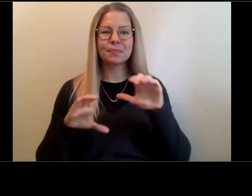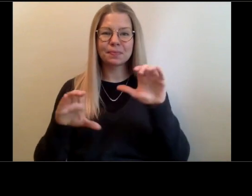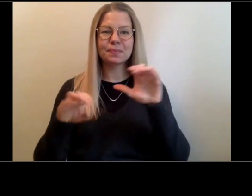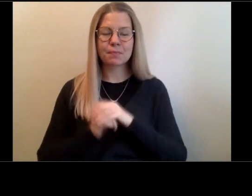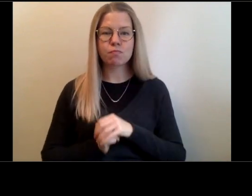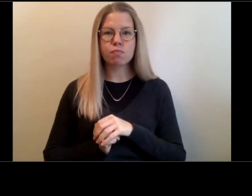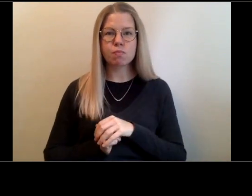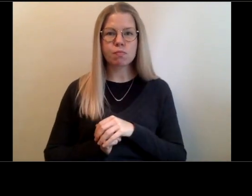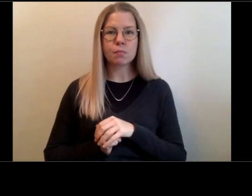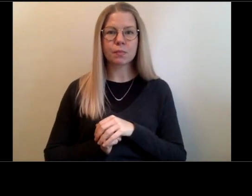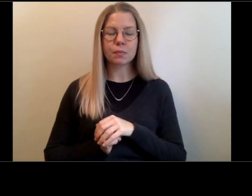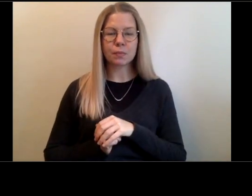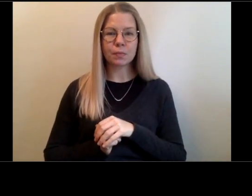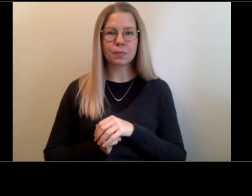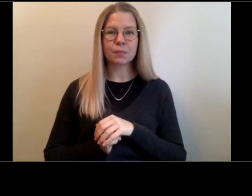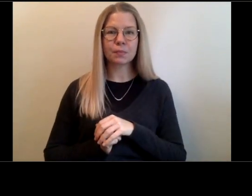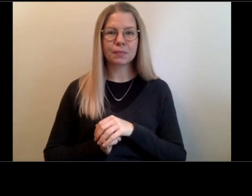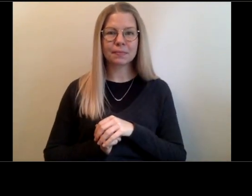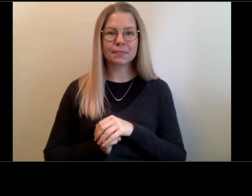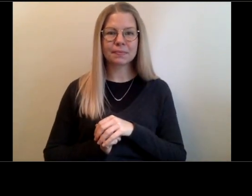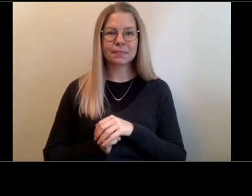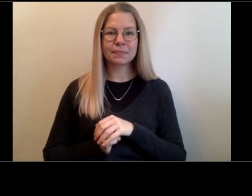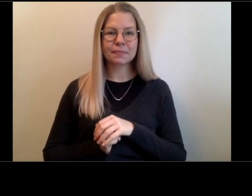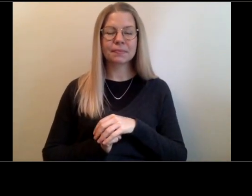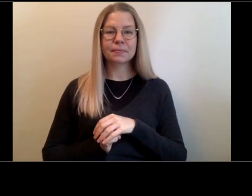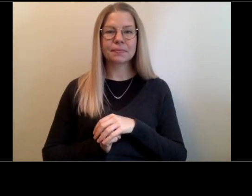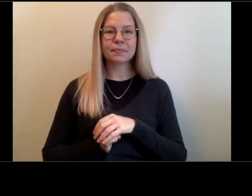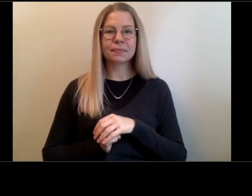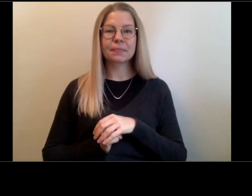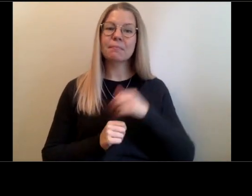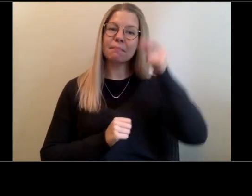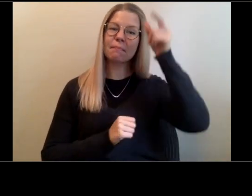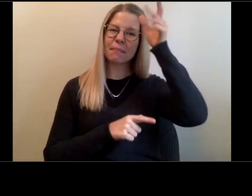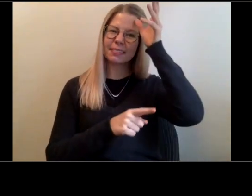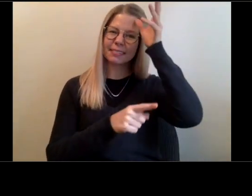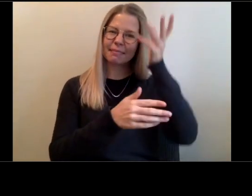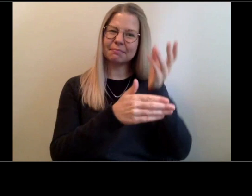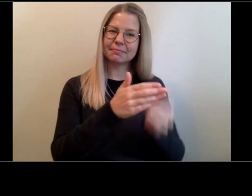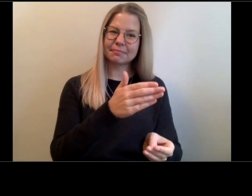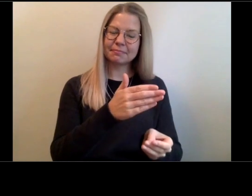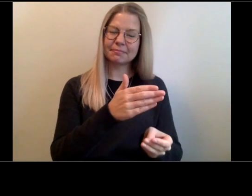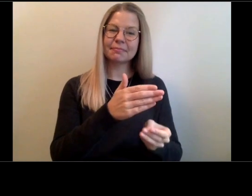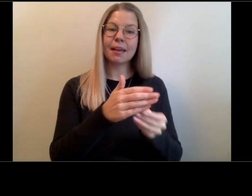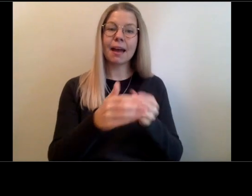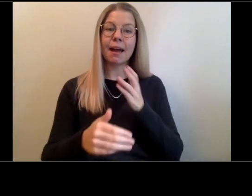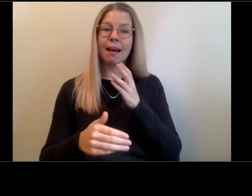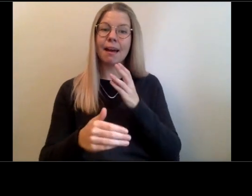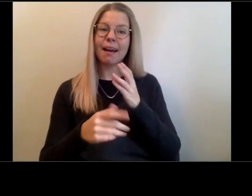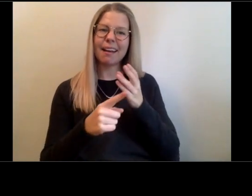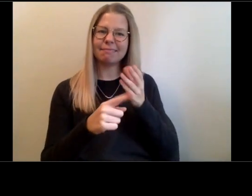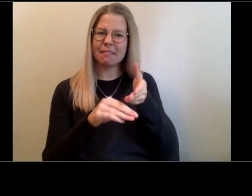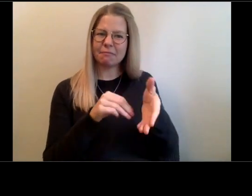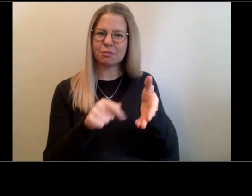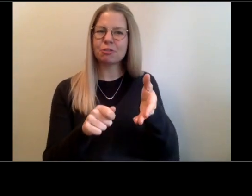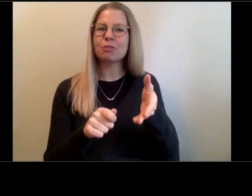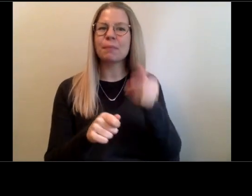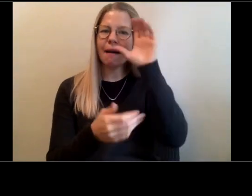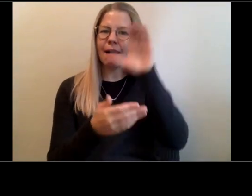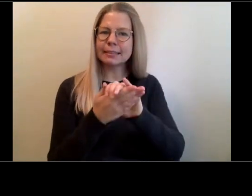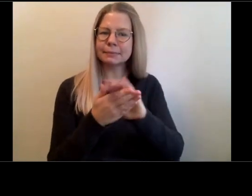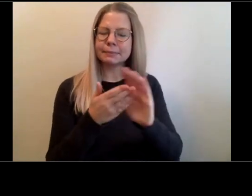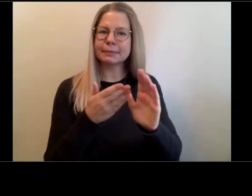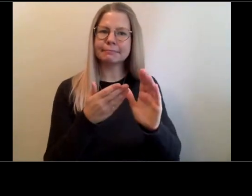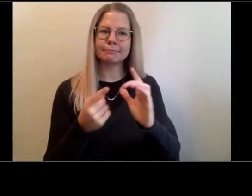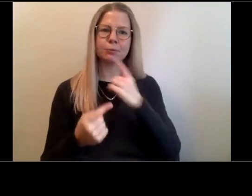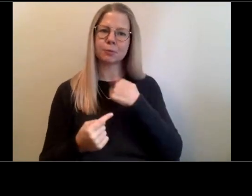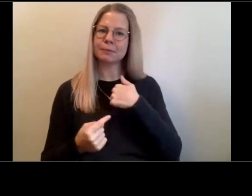My husband came to me shortly after my dad died and said we were going to take ballroom dancing lessons.